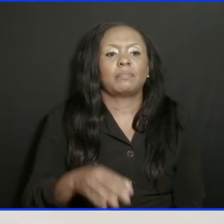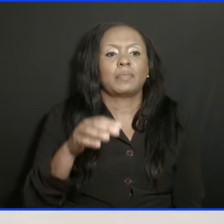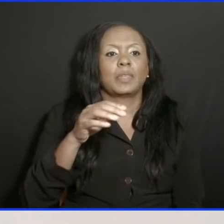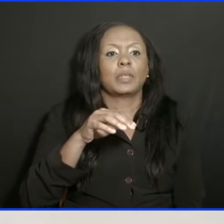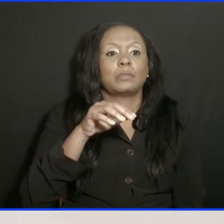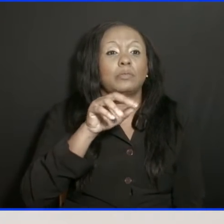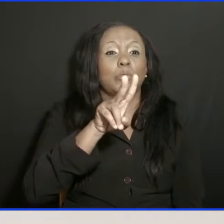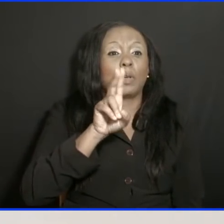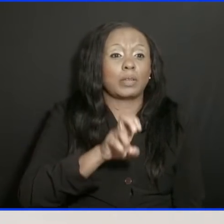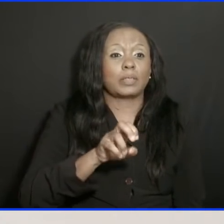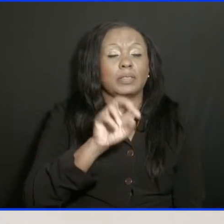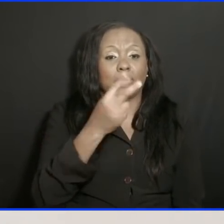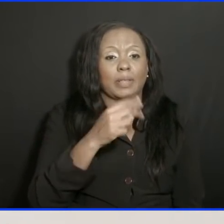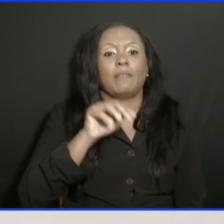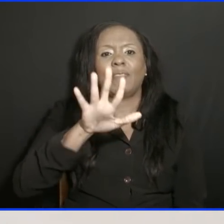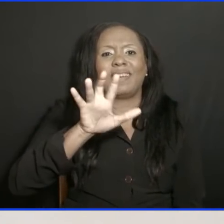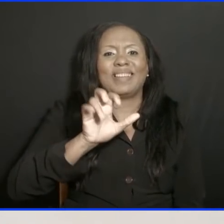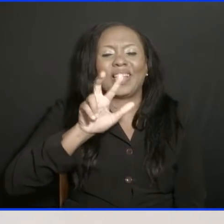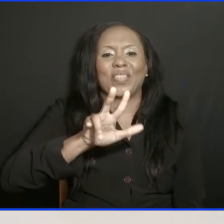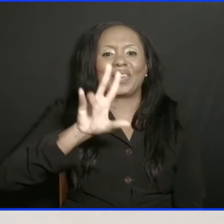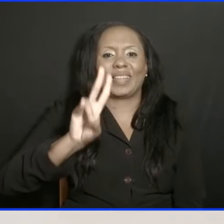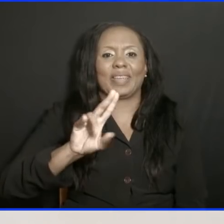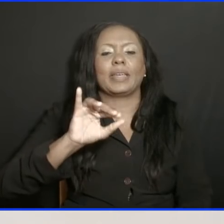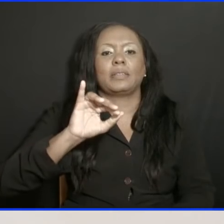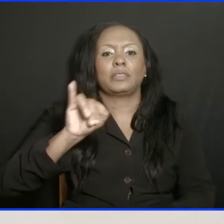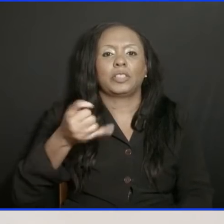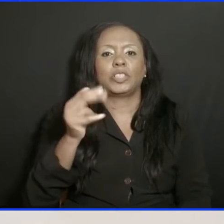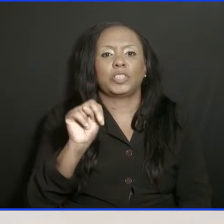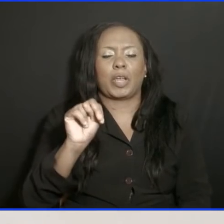2nd, 538 out of